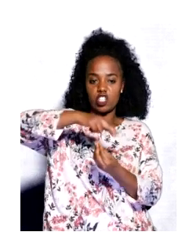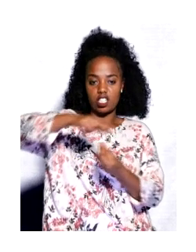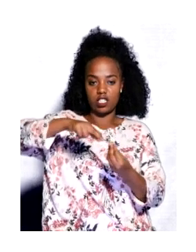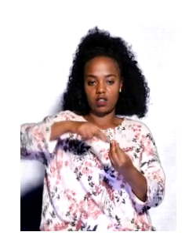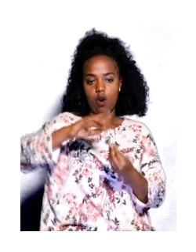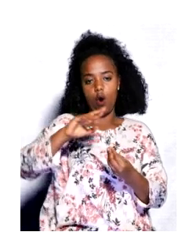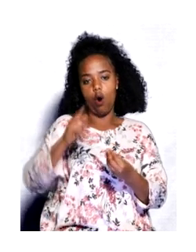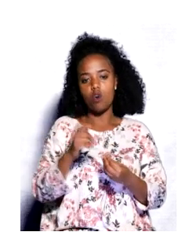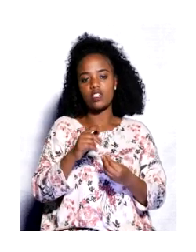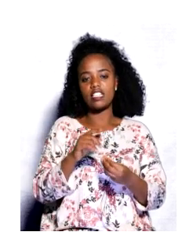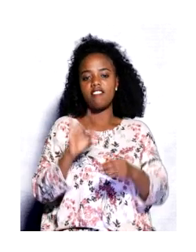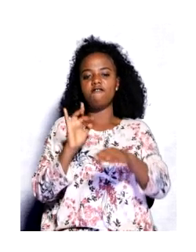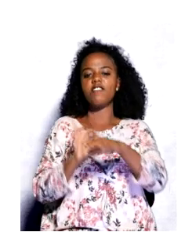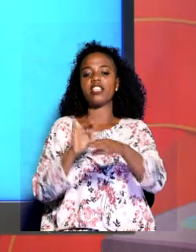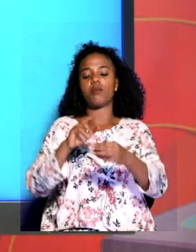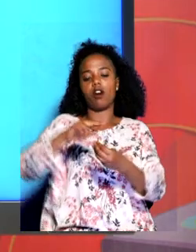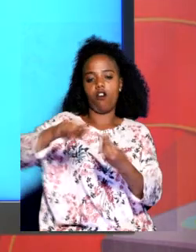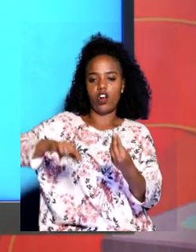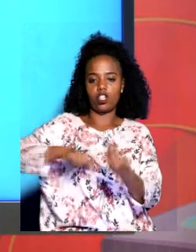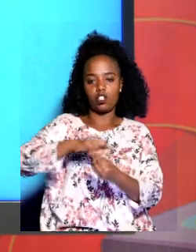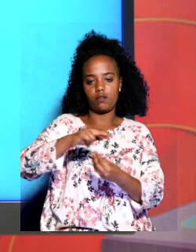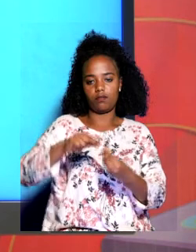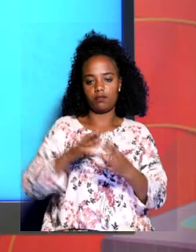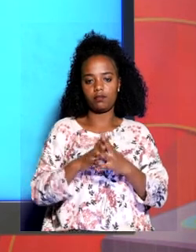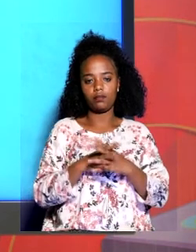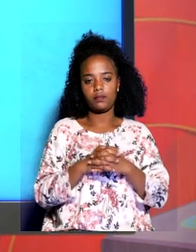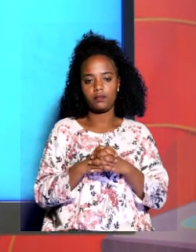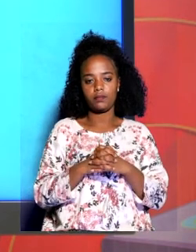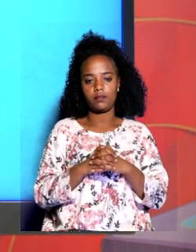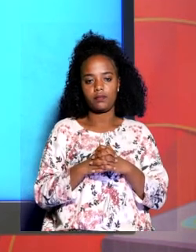or feasible region.